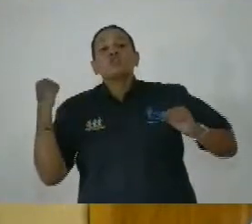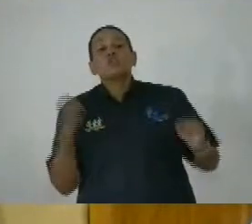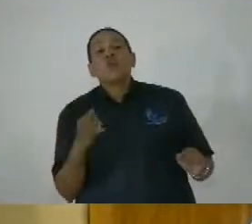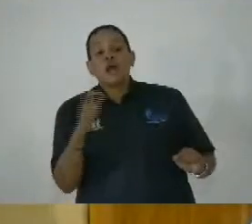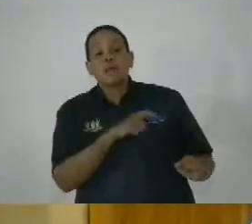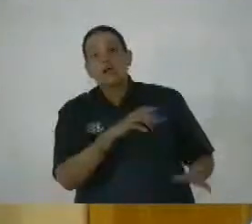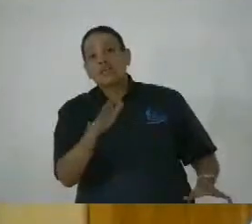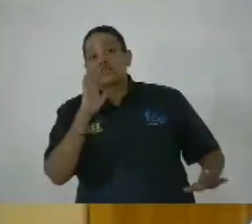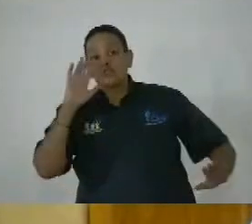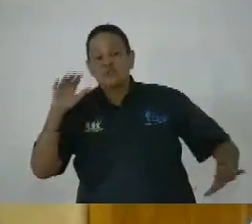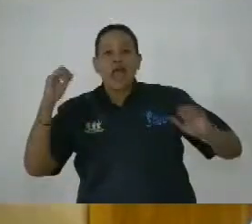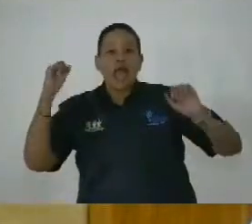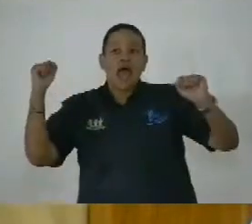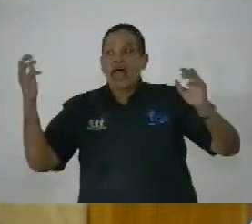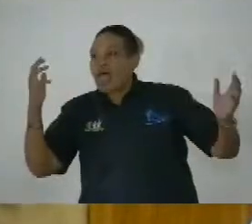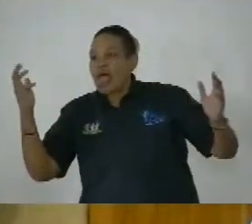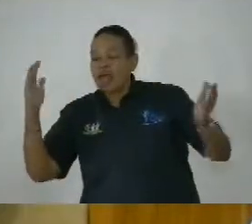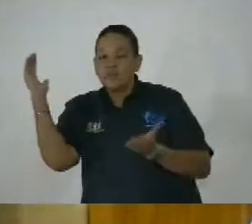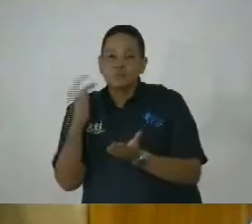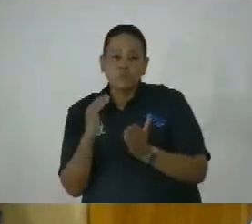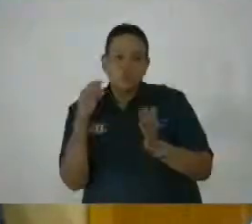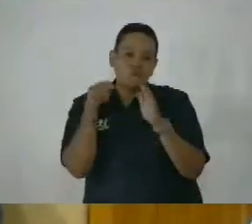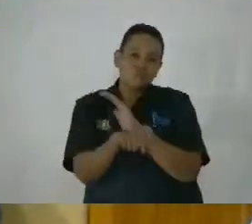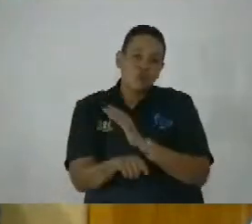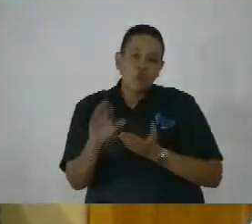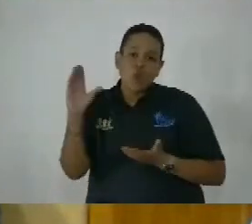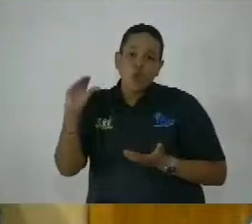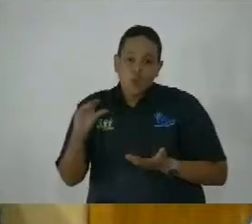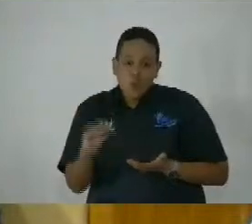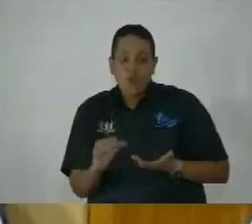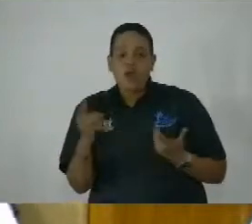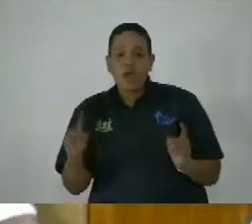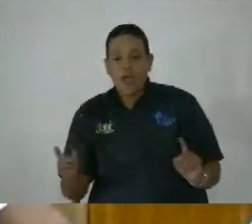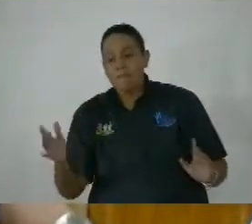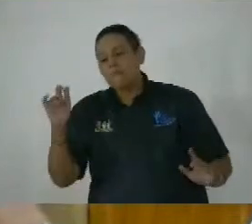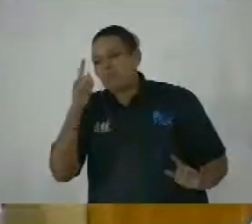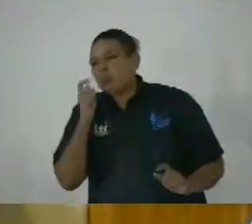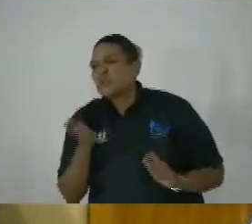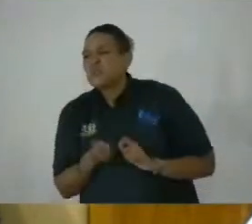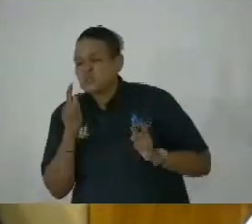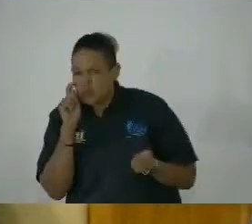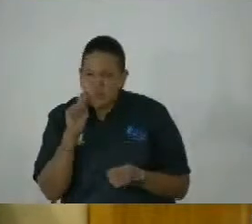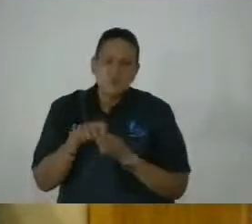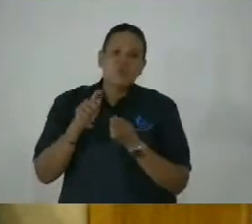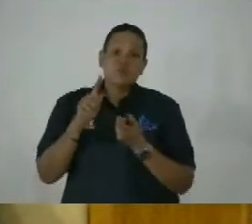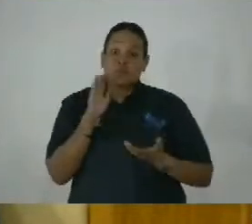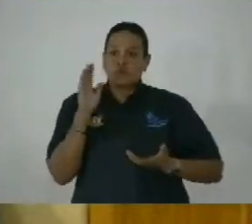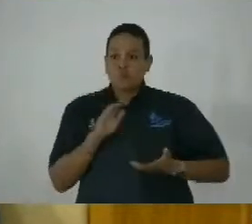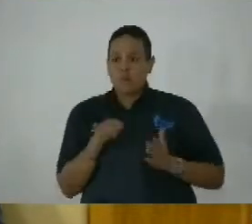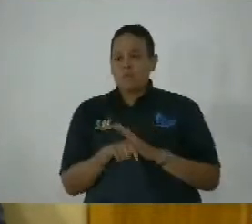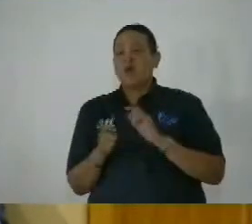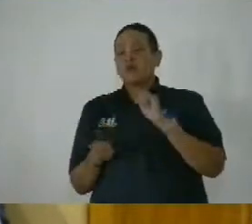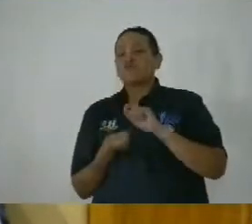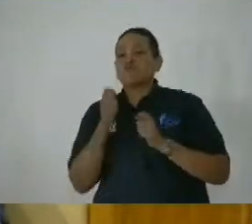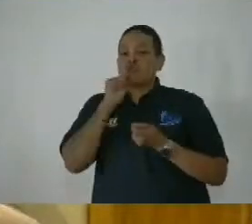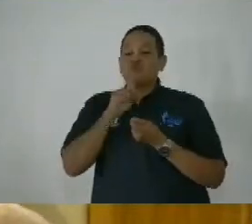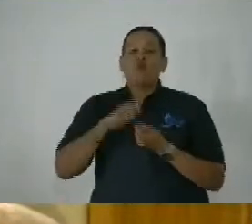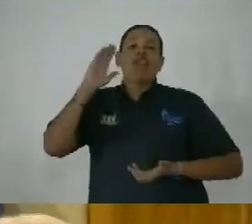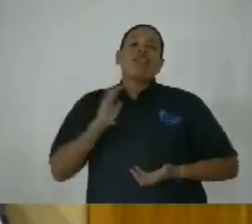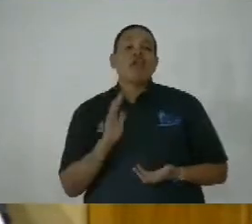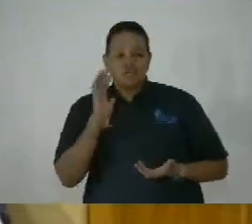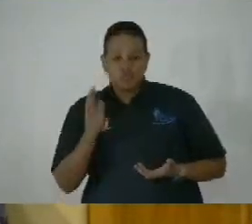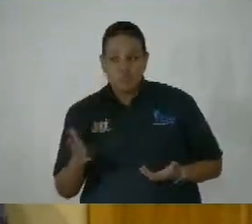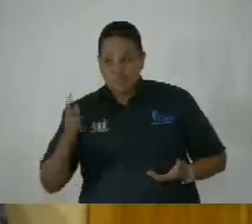challenge maintaining a murder rate below the level we want. This would represent not only a historic low, but a victory for law-abiding